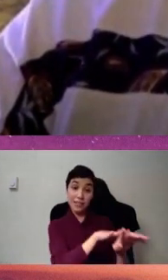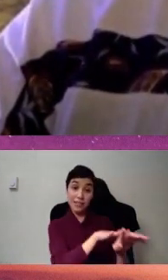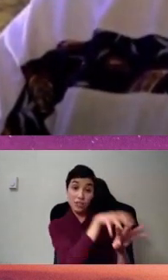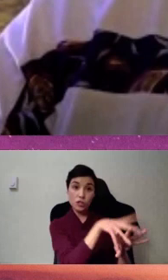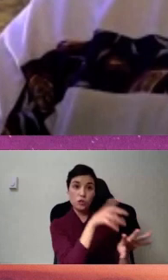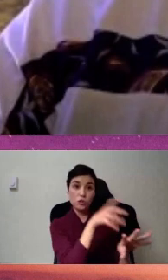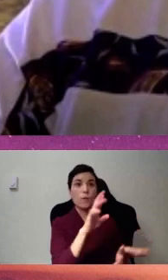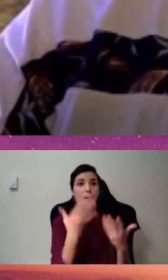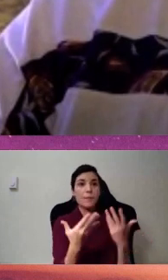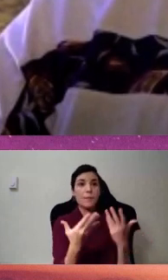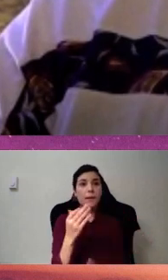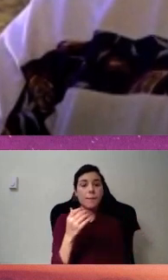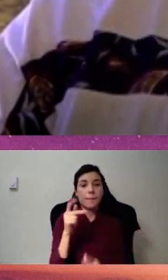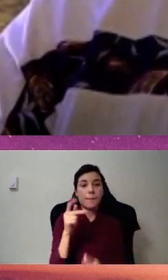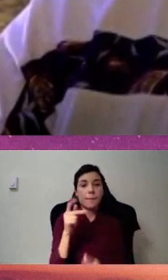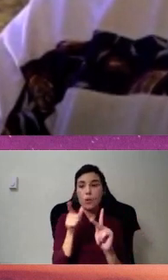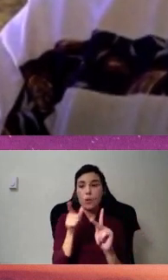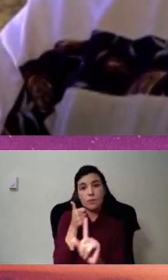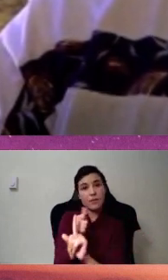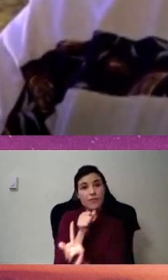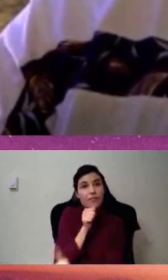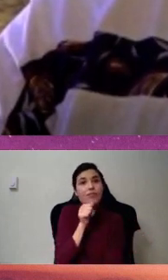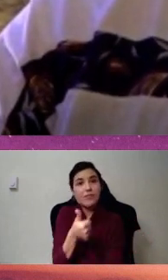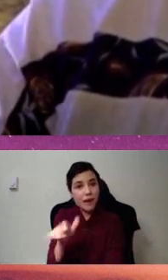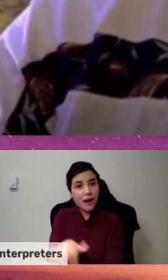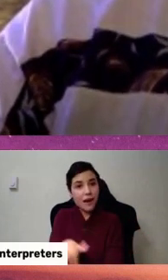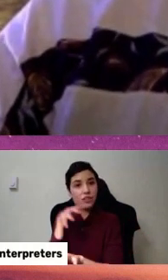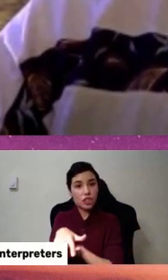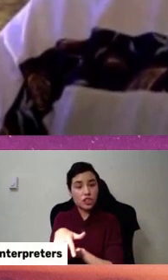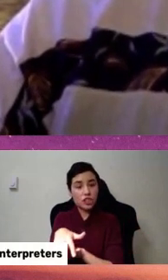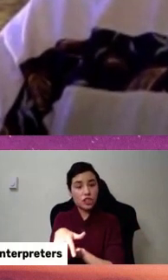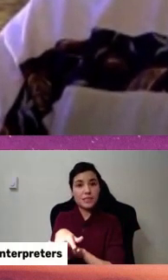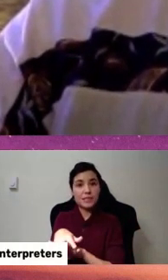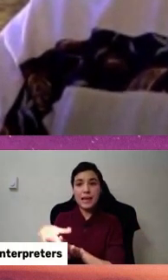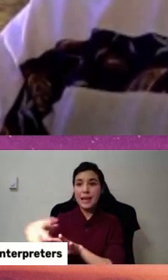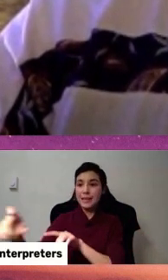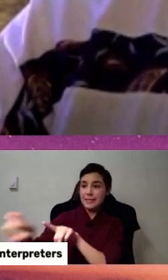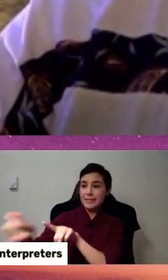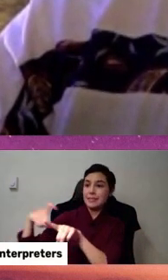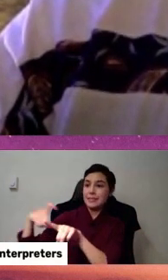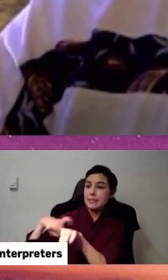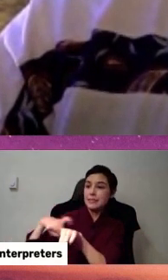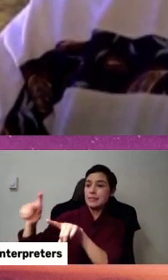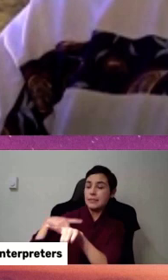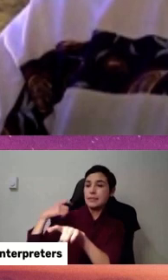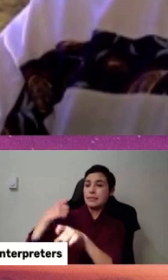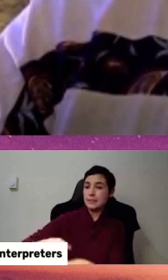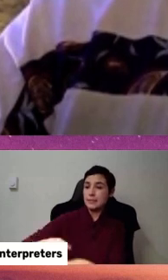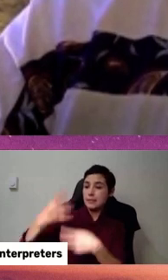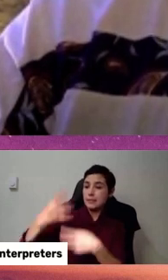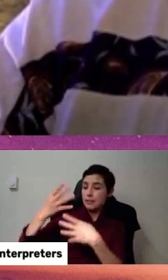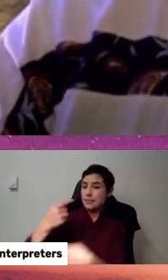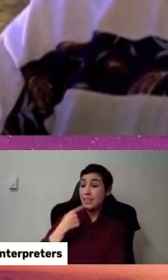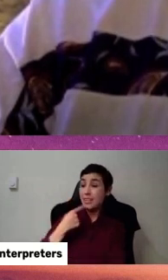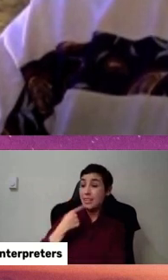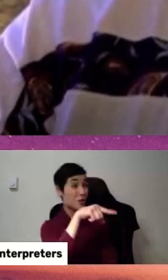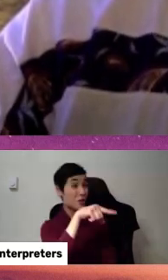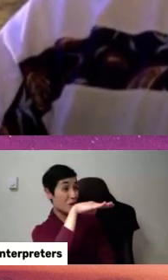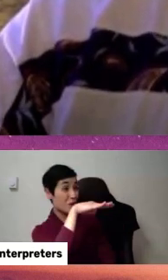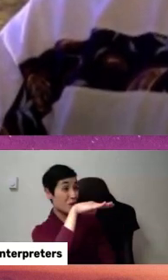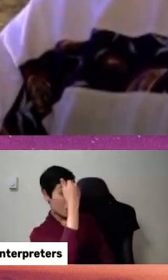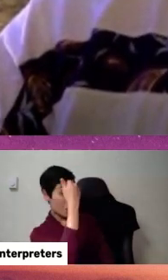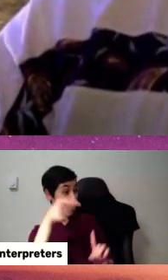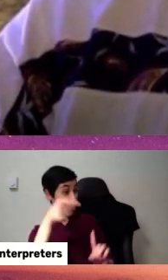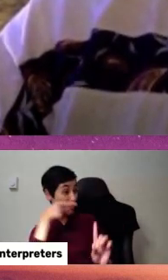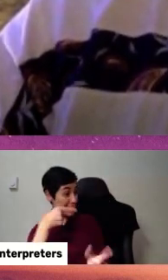about this? How about this? And like, and it was like, of course they knew. Of course they knew, but it's such a nuanced and difficult subject